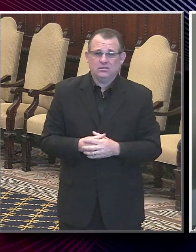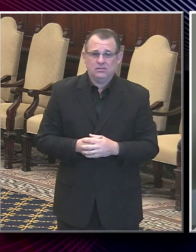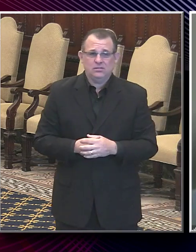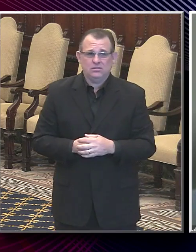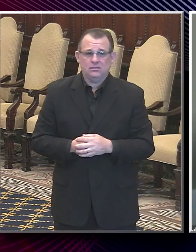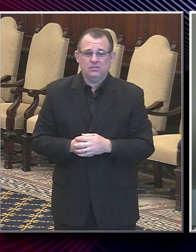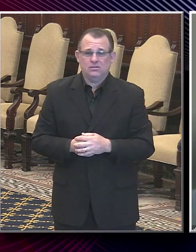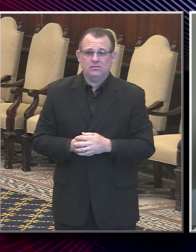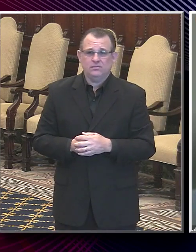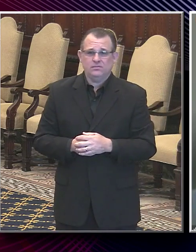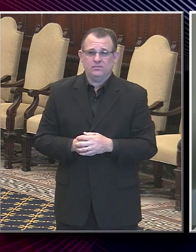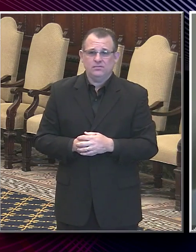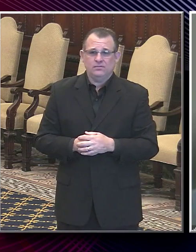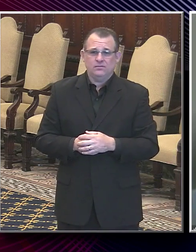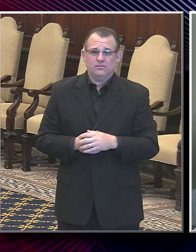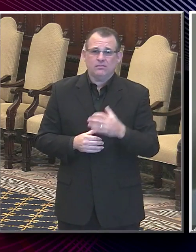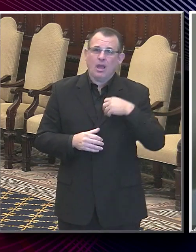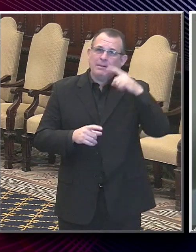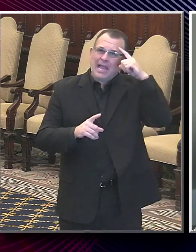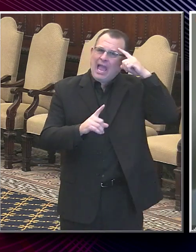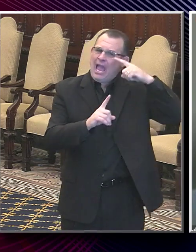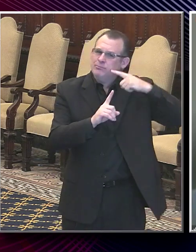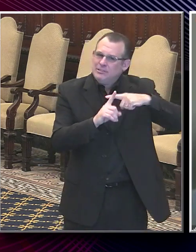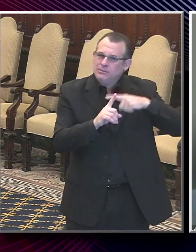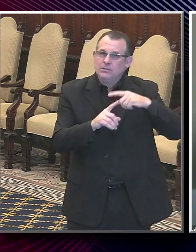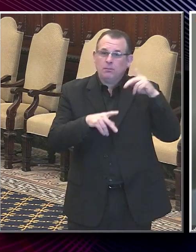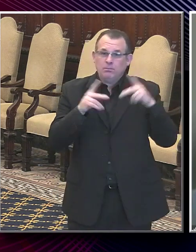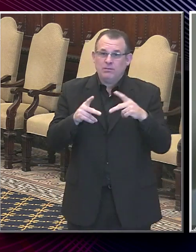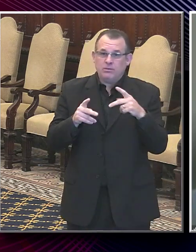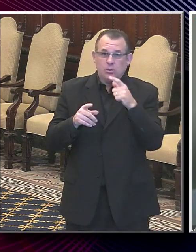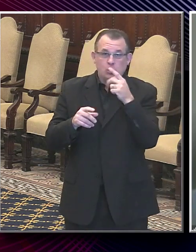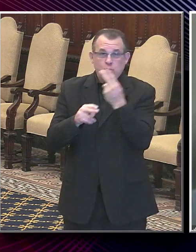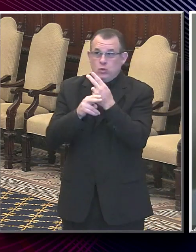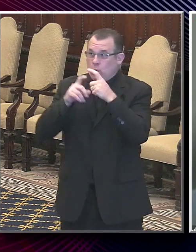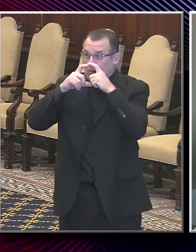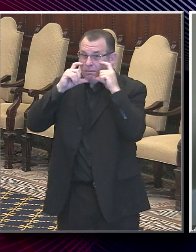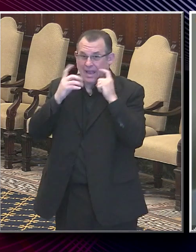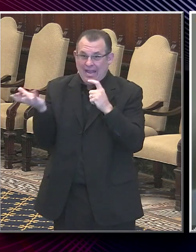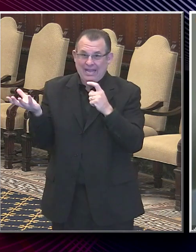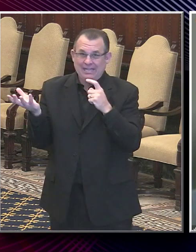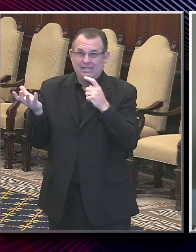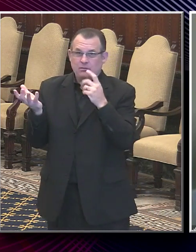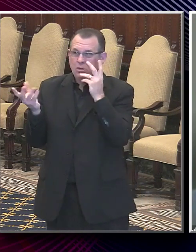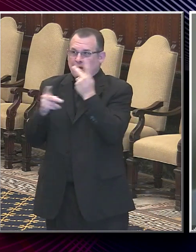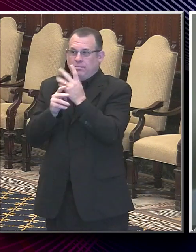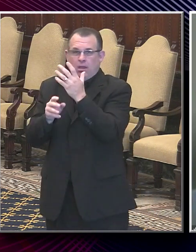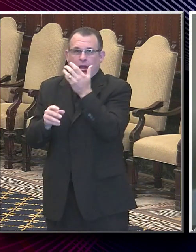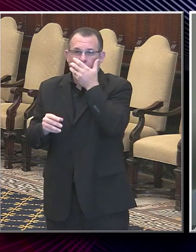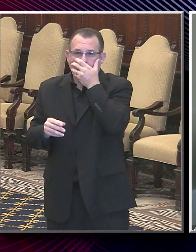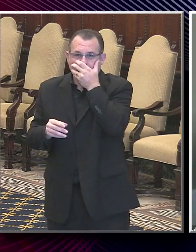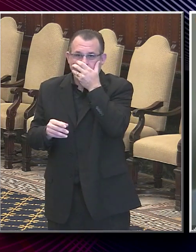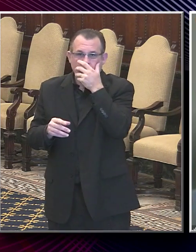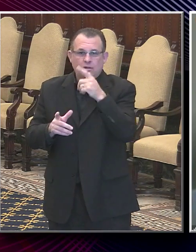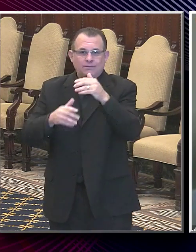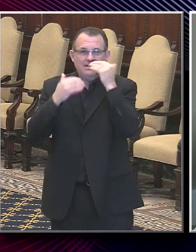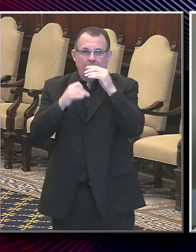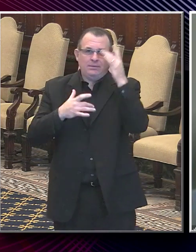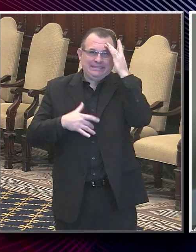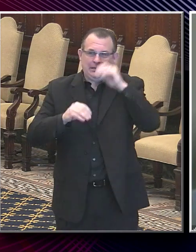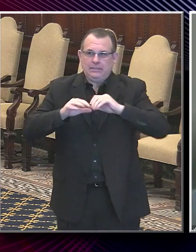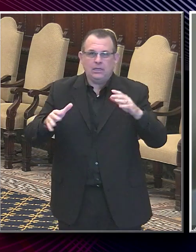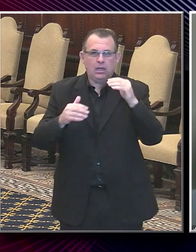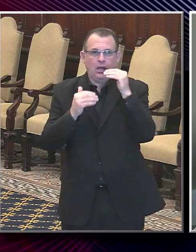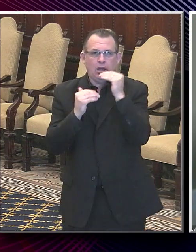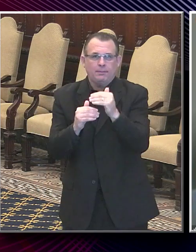towards that. And I'm optimistic we'll be able to continue to make progress. And we're going to continue to hammer home the messages around that, about how important that is